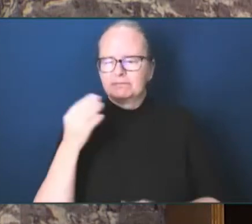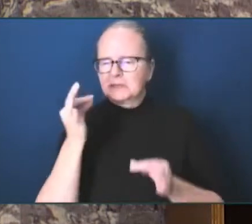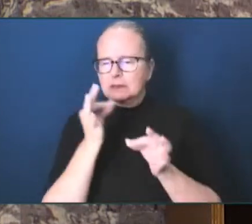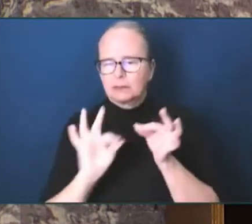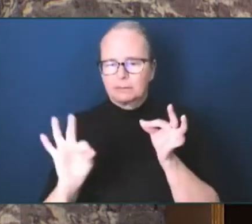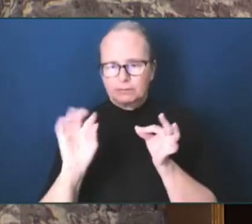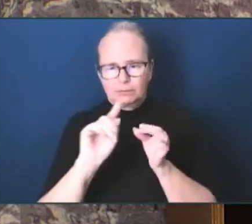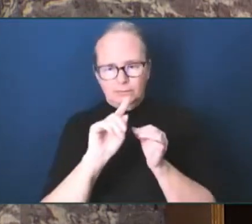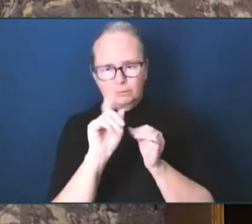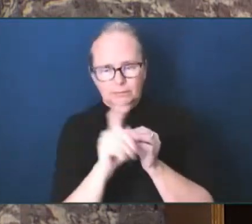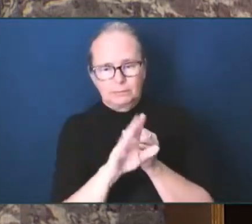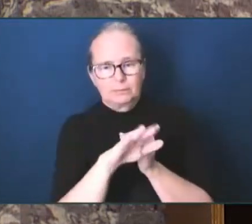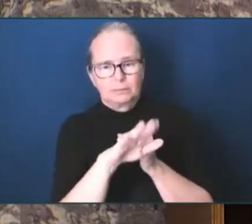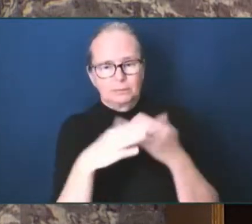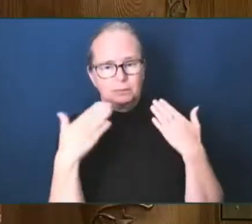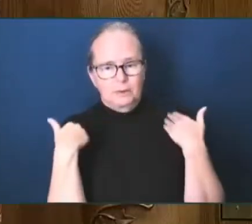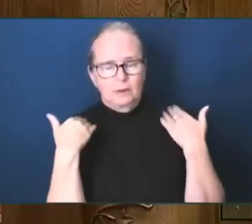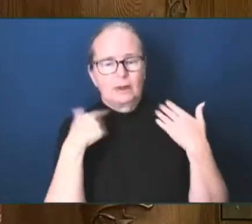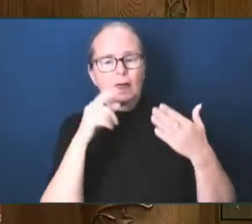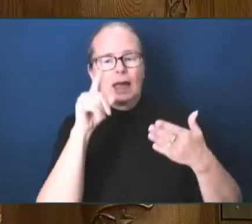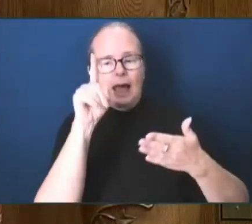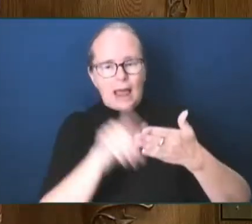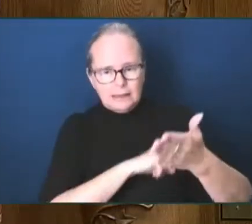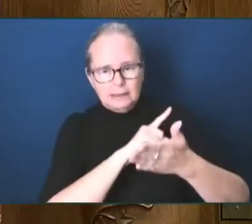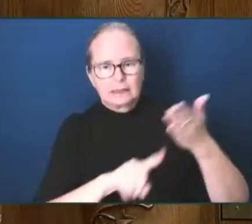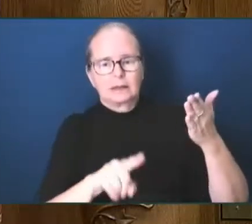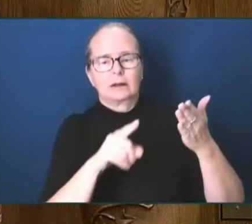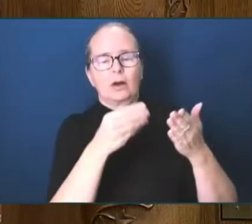autism funding, yes or no?